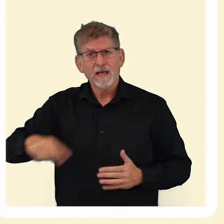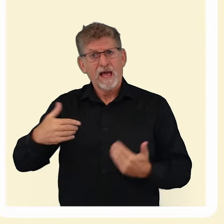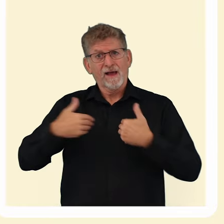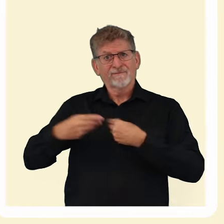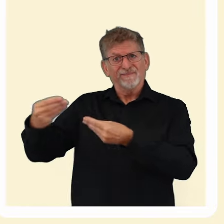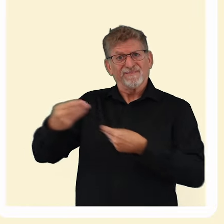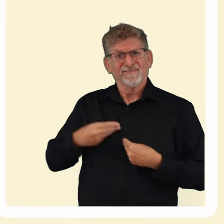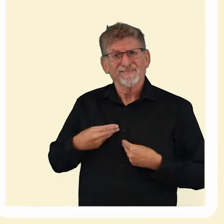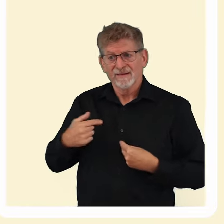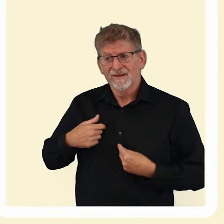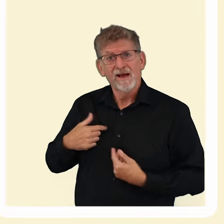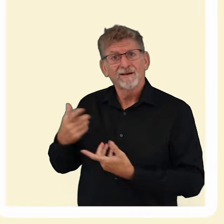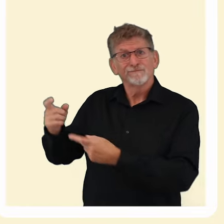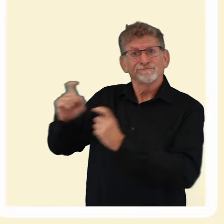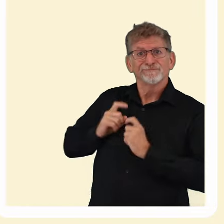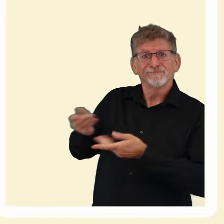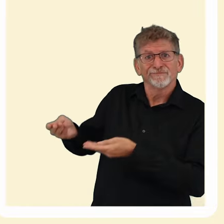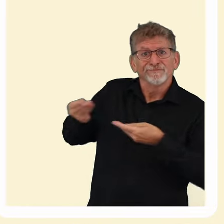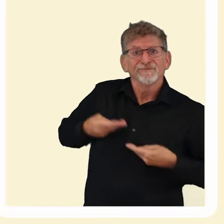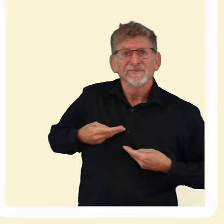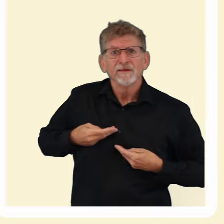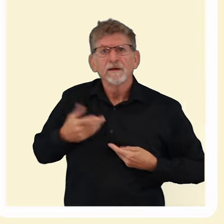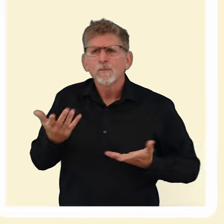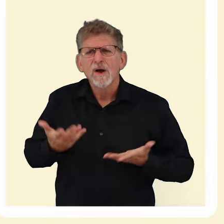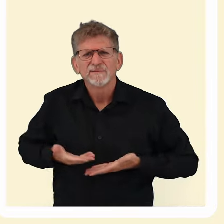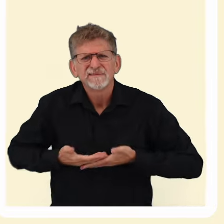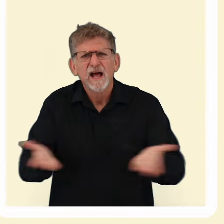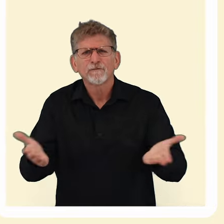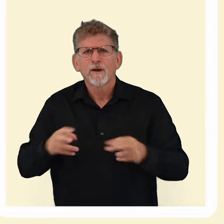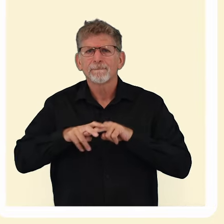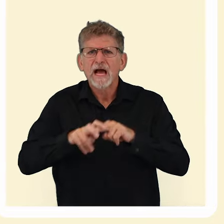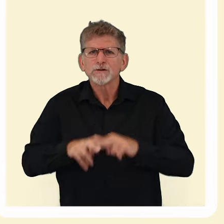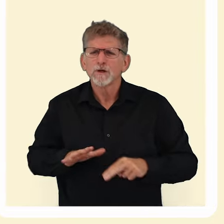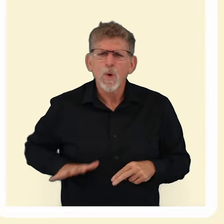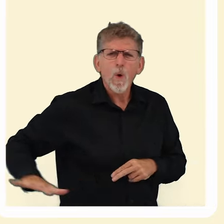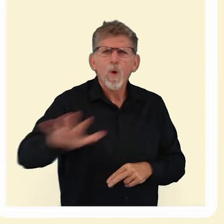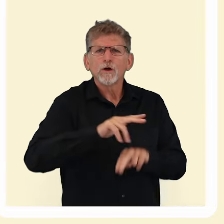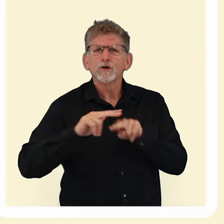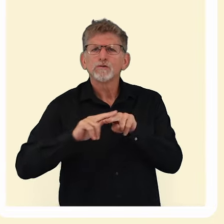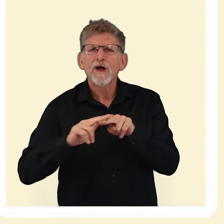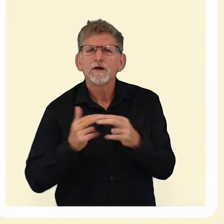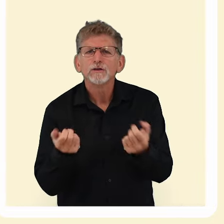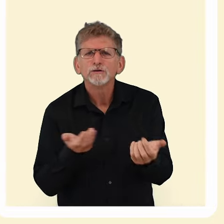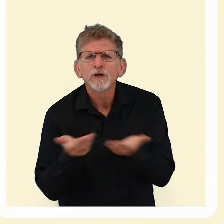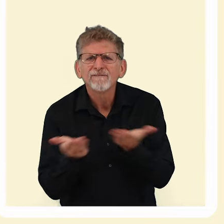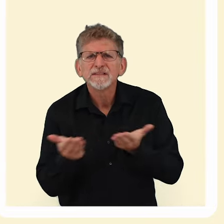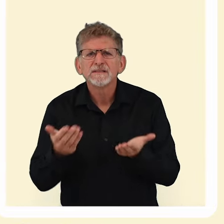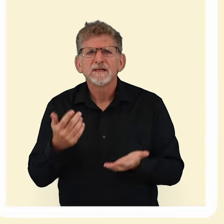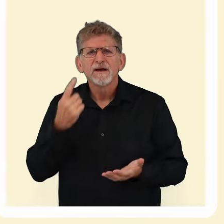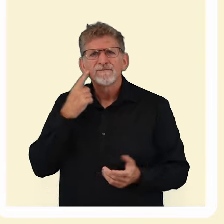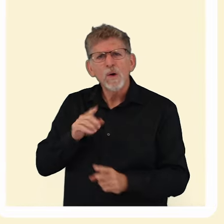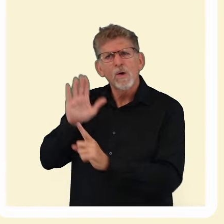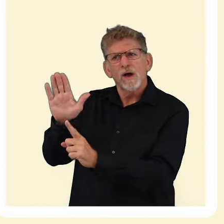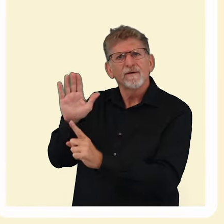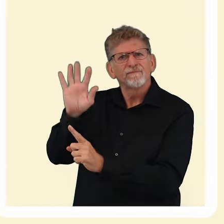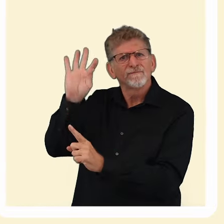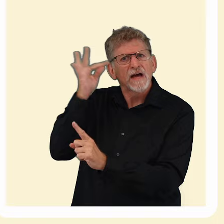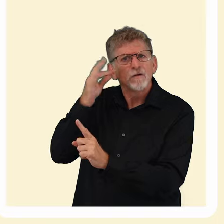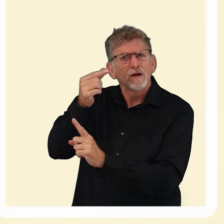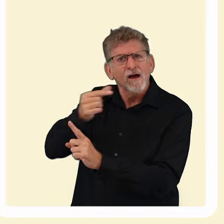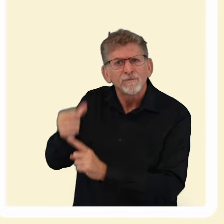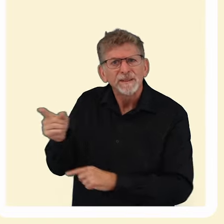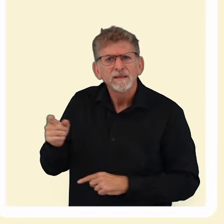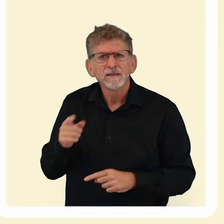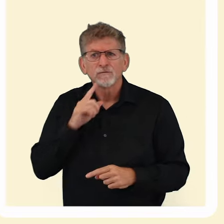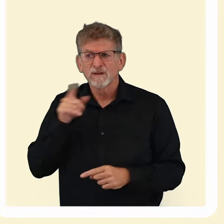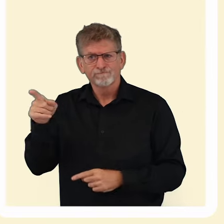services on behalf of the federal government. That's a great mandate, very interesting. And one of